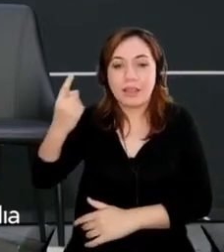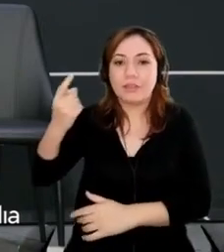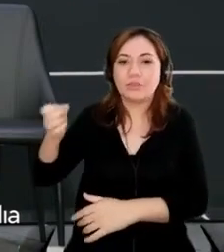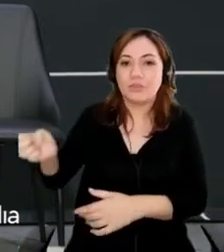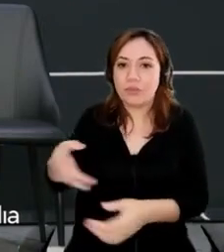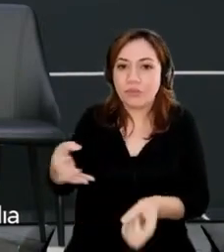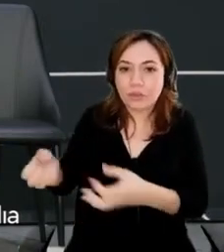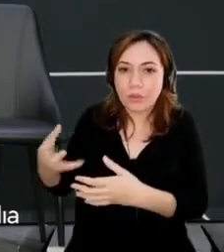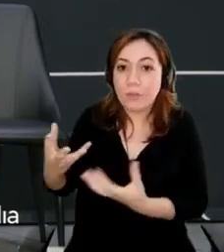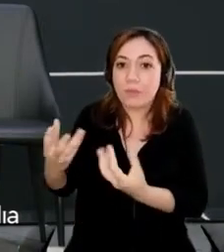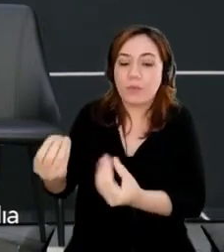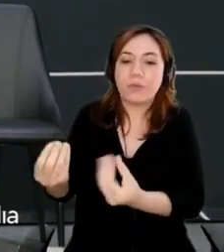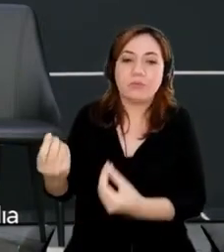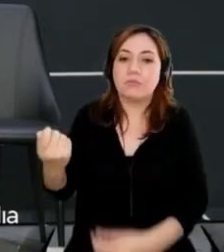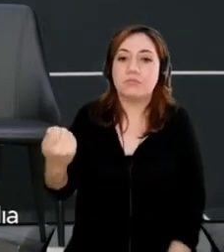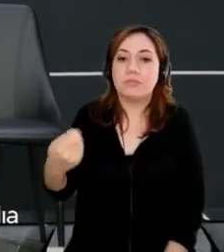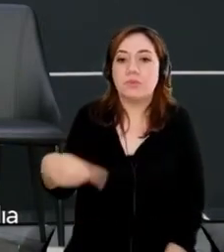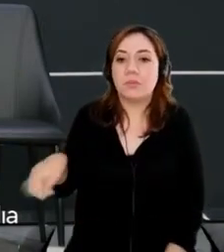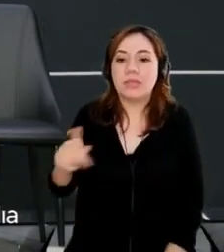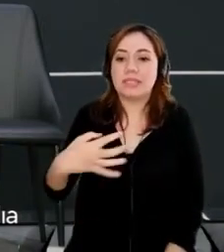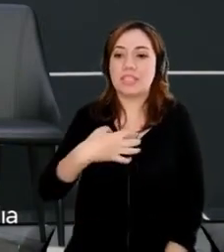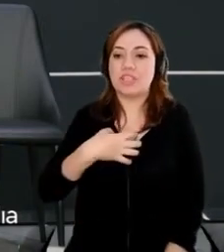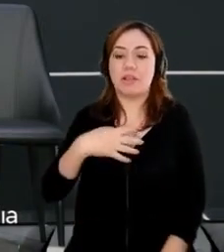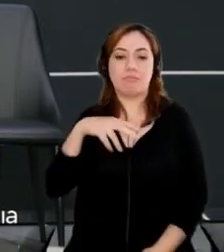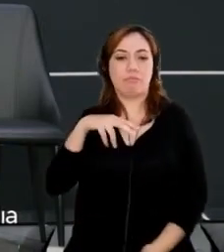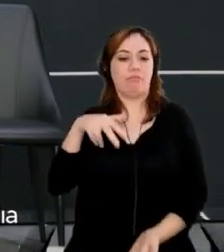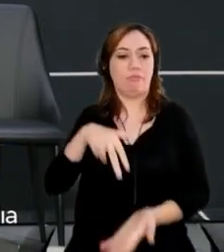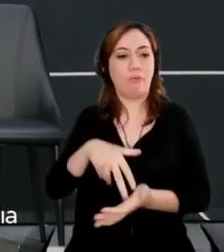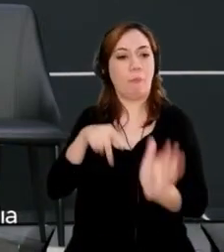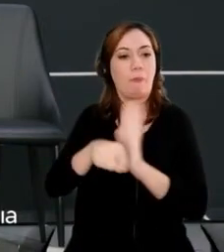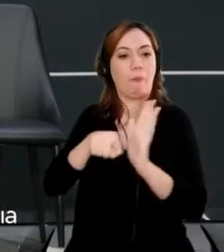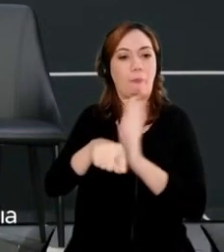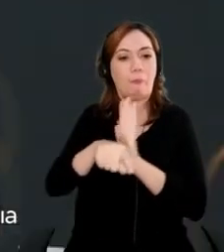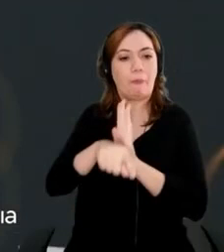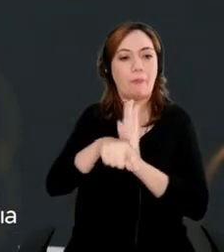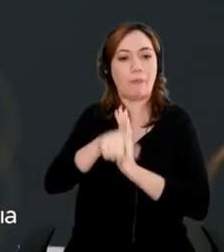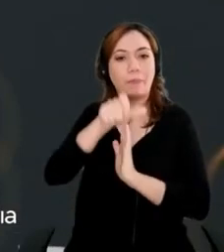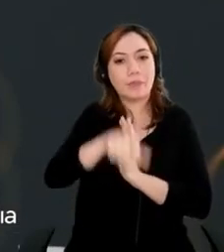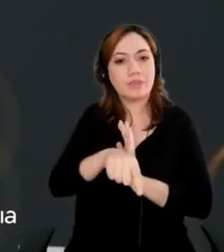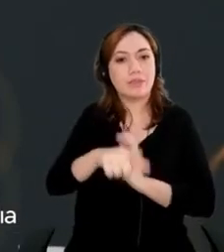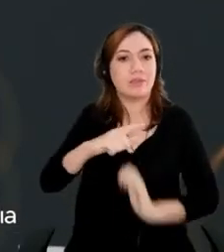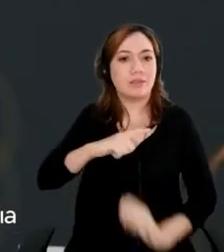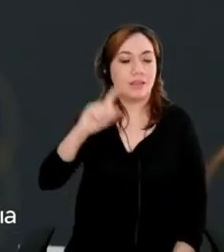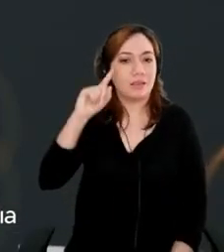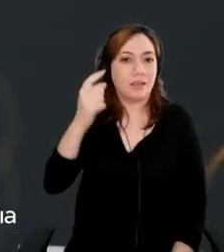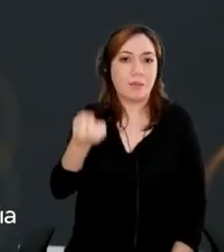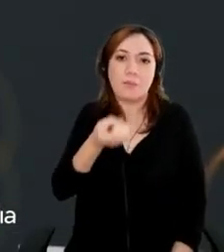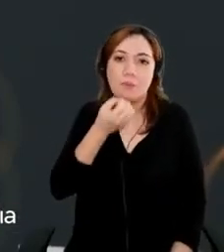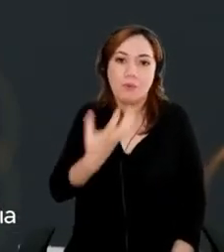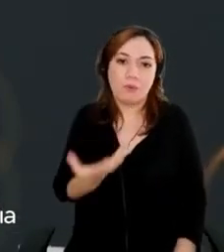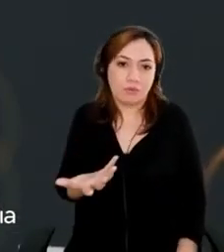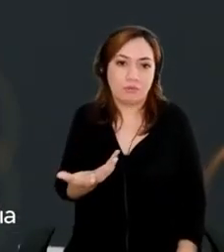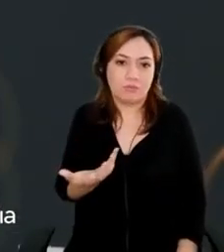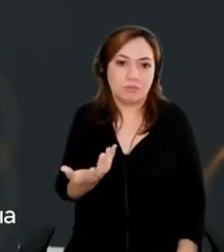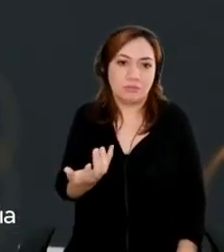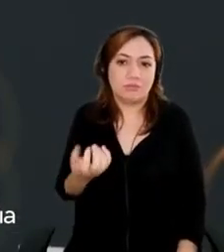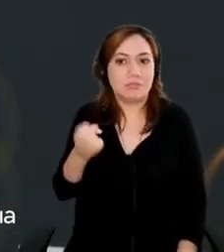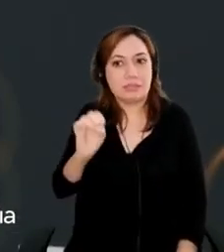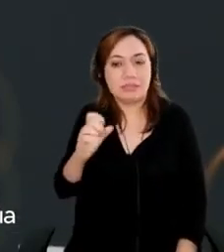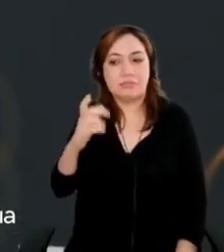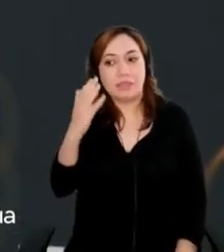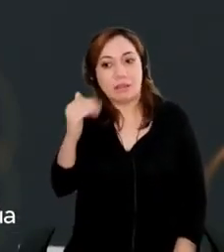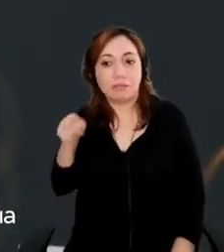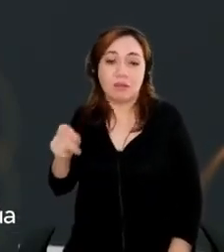assume this posture of interrogating somebody who had a good idea, basically. So